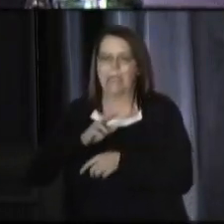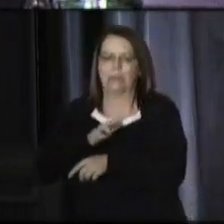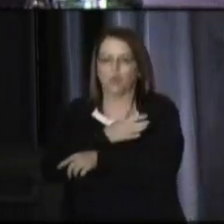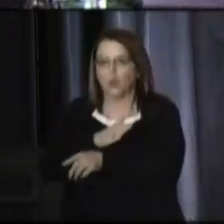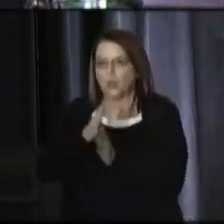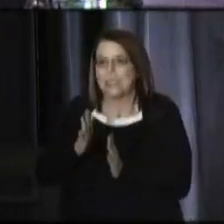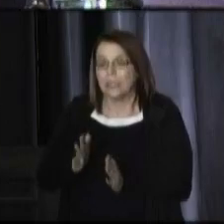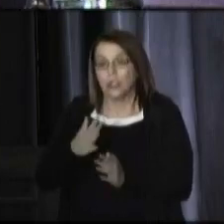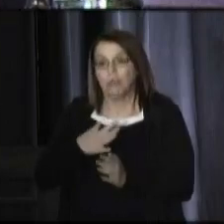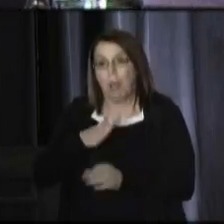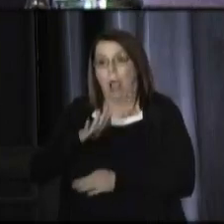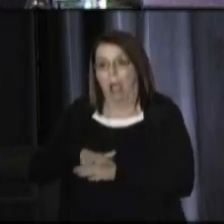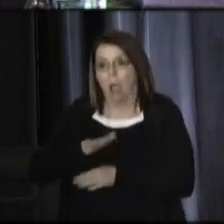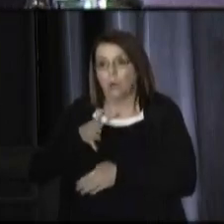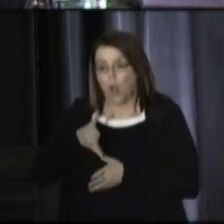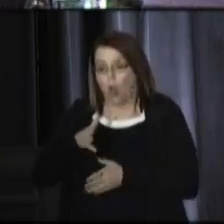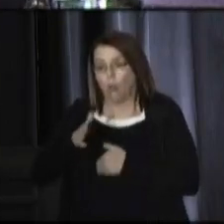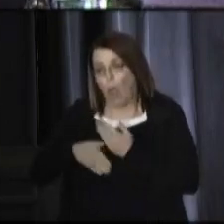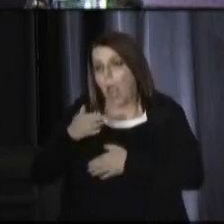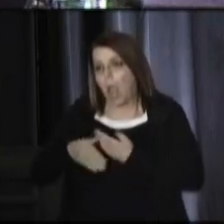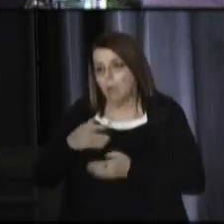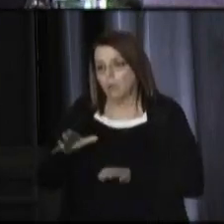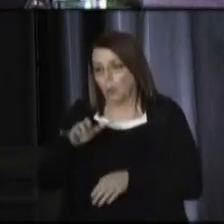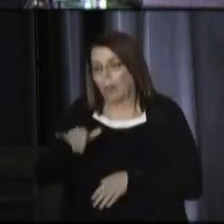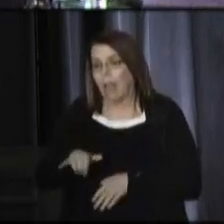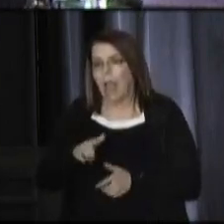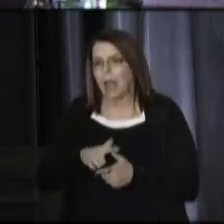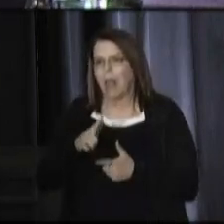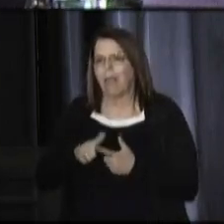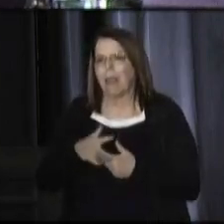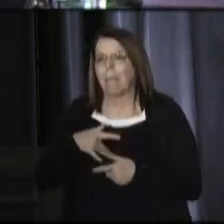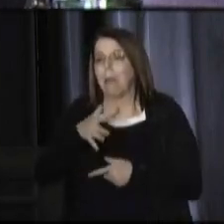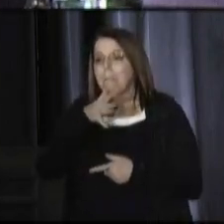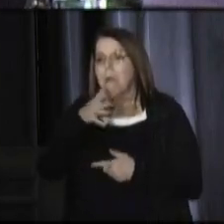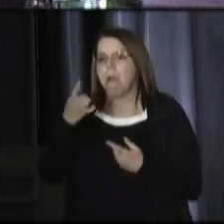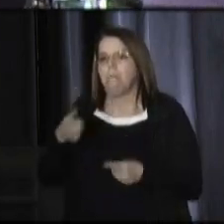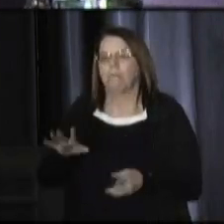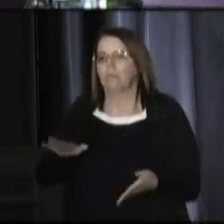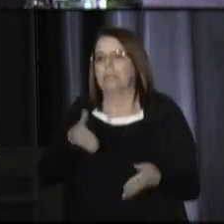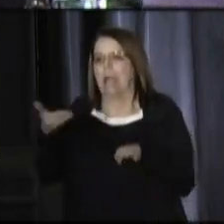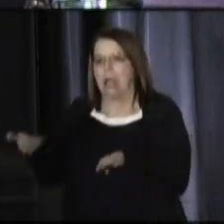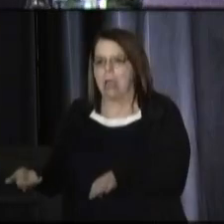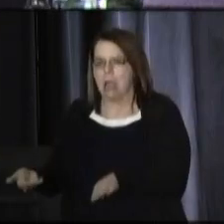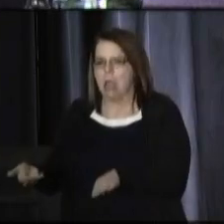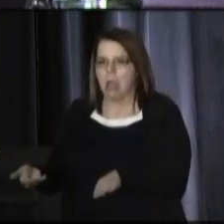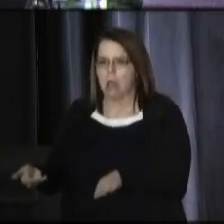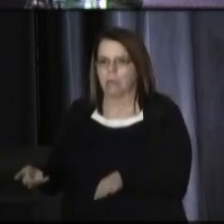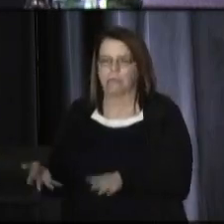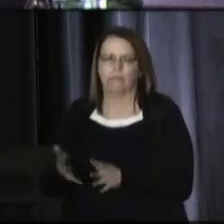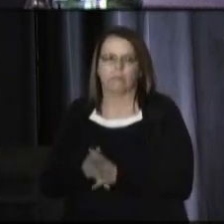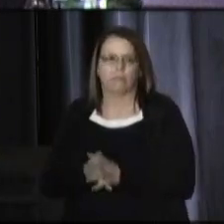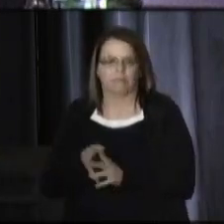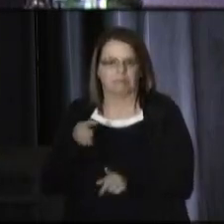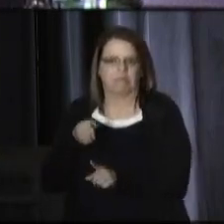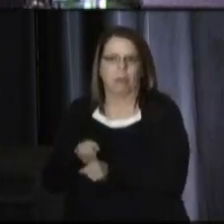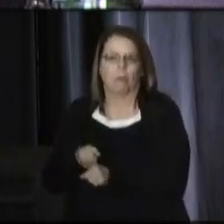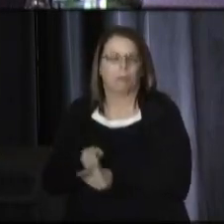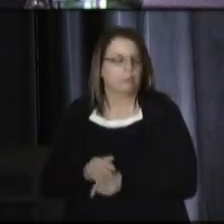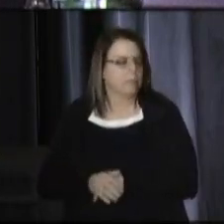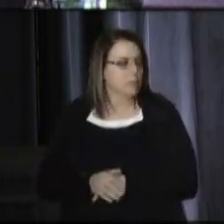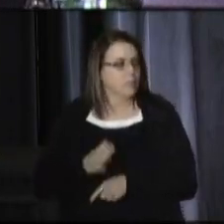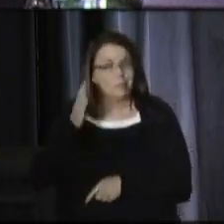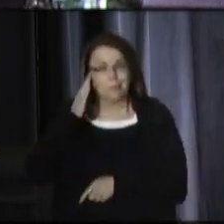hip hop, so it was like just talking shit on the street just because you had to hold your own, you know. And it's also how we kind of built